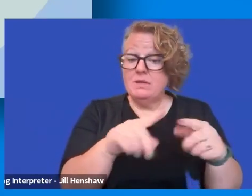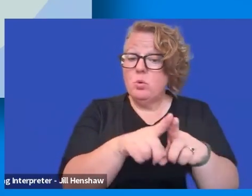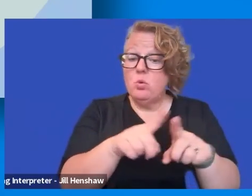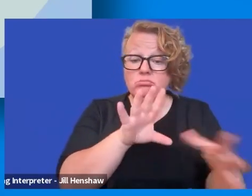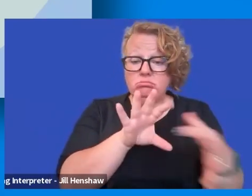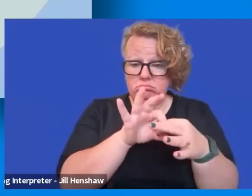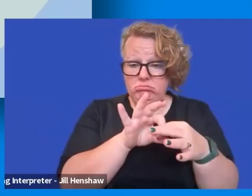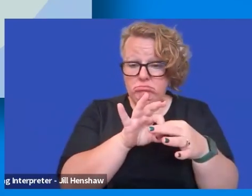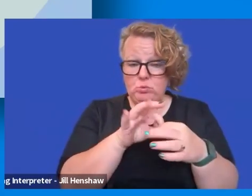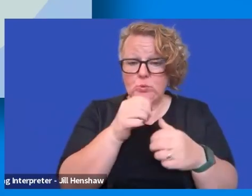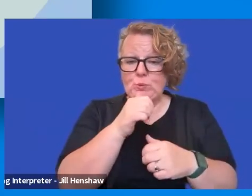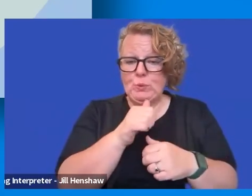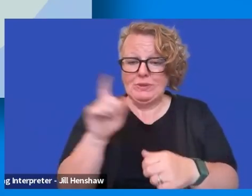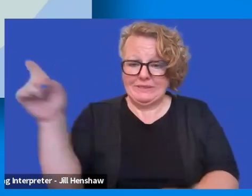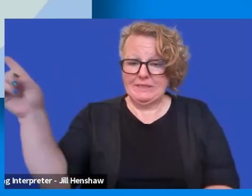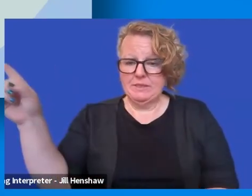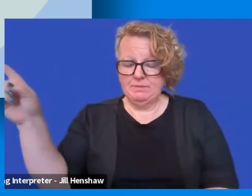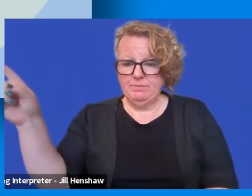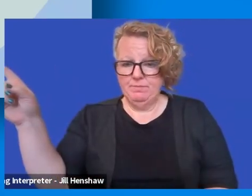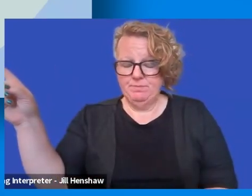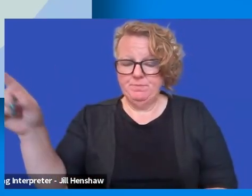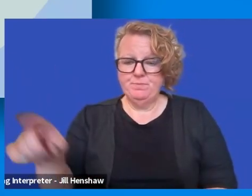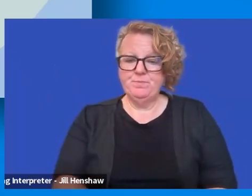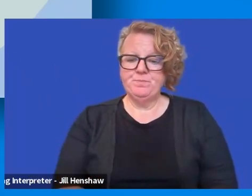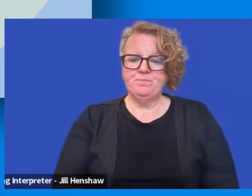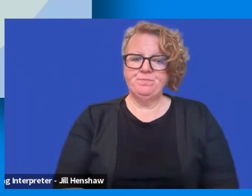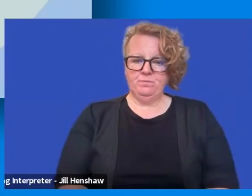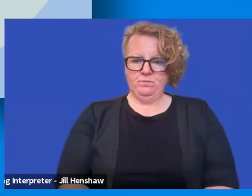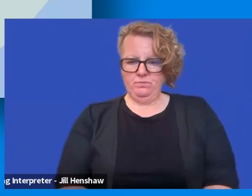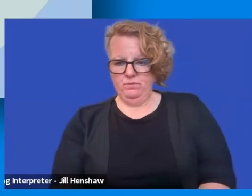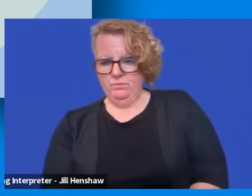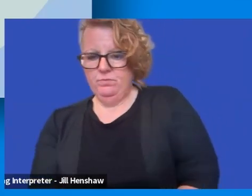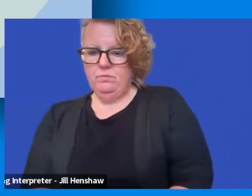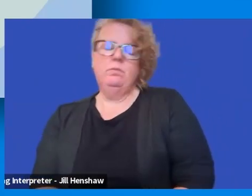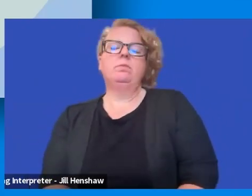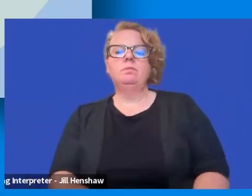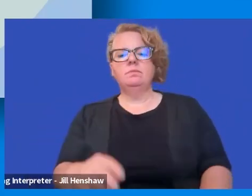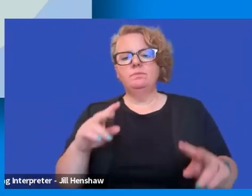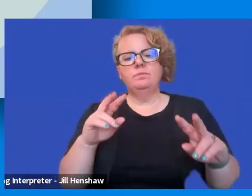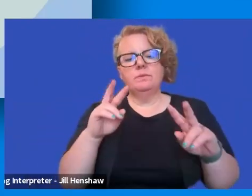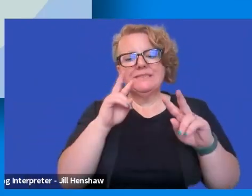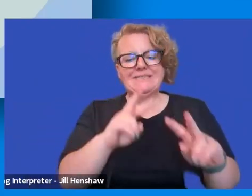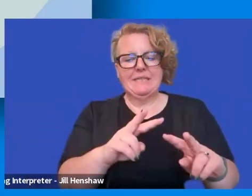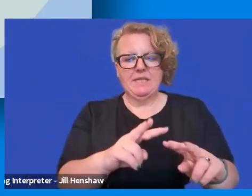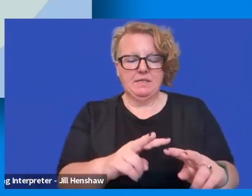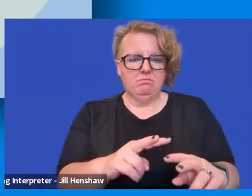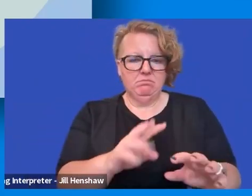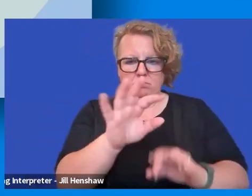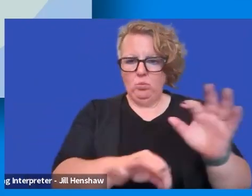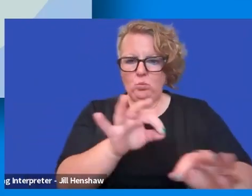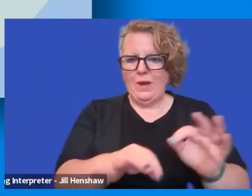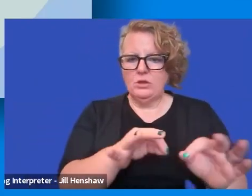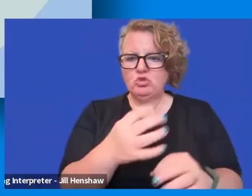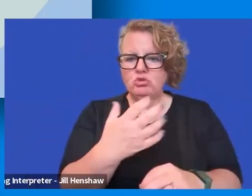us using those email addresses that are on the screen. And I can see that that there are some questions that are